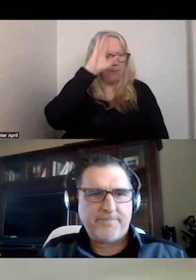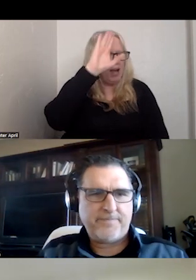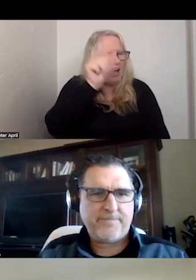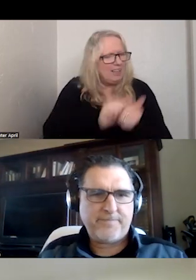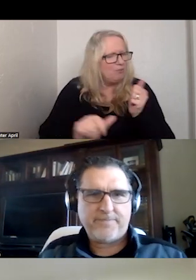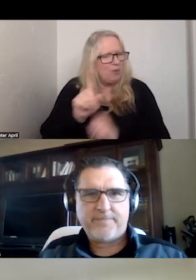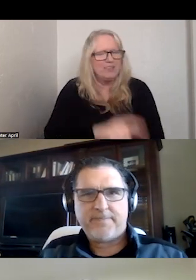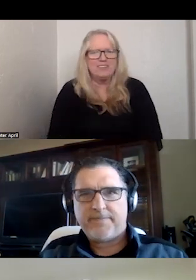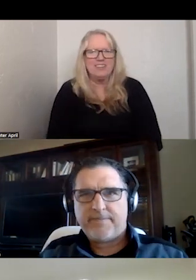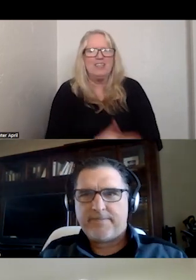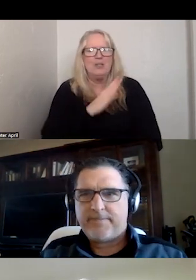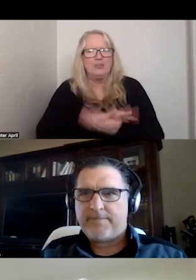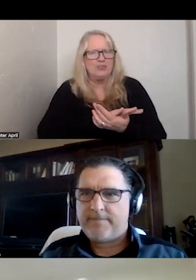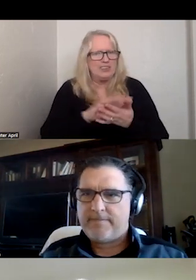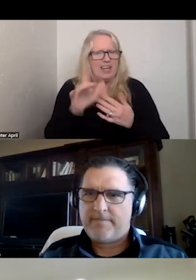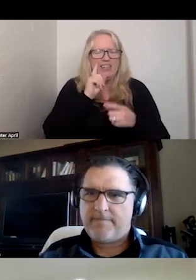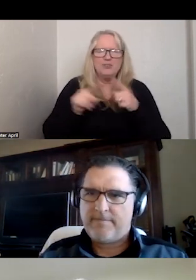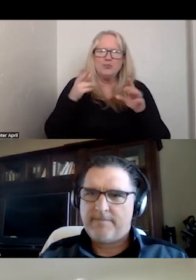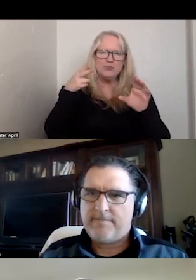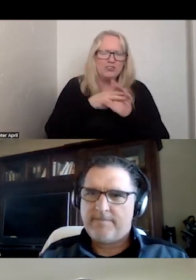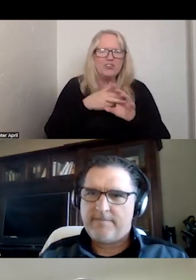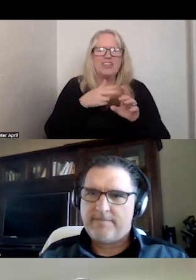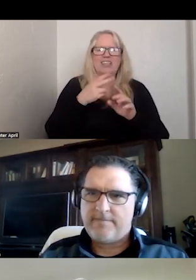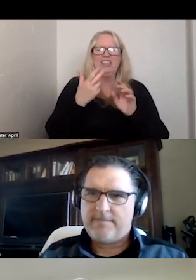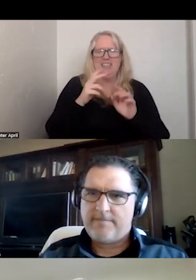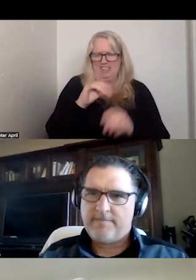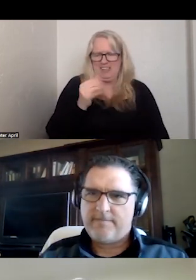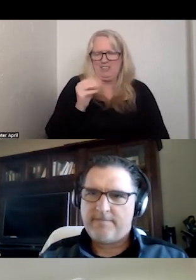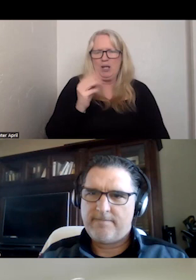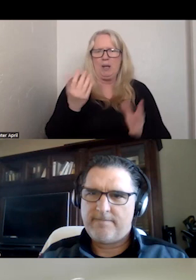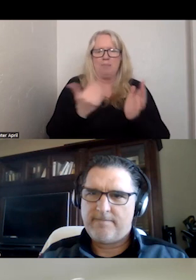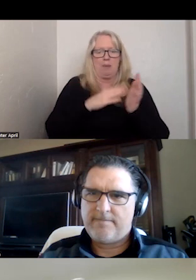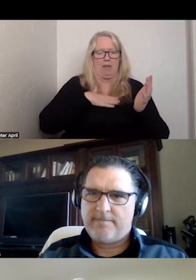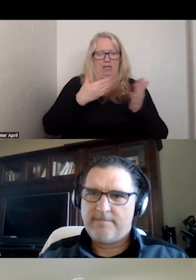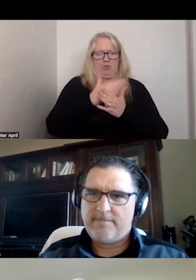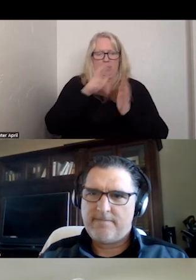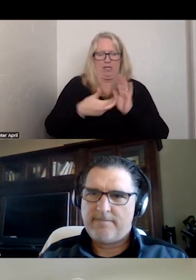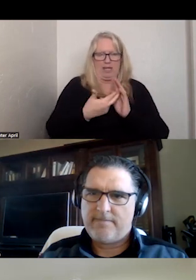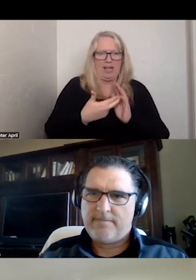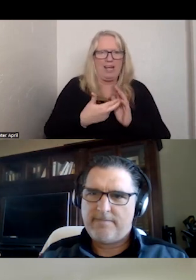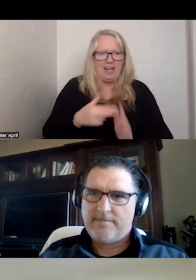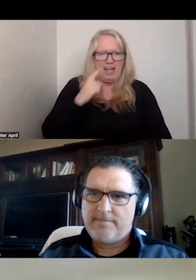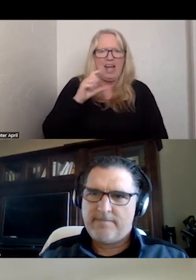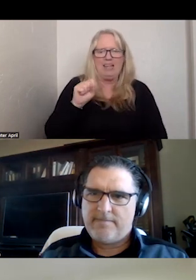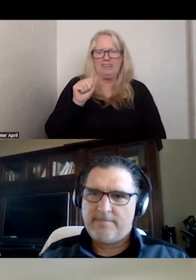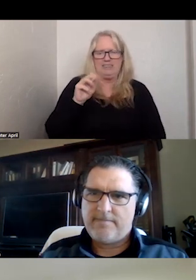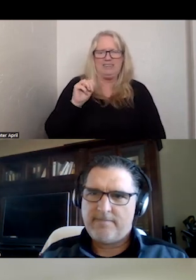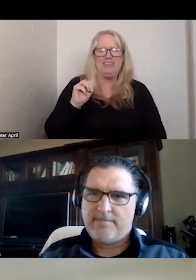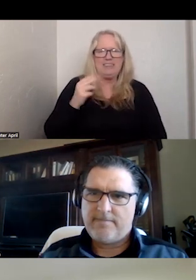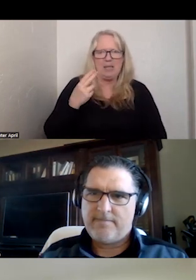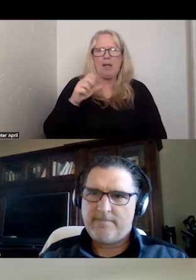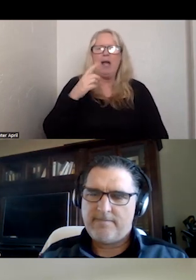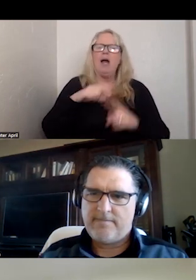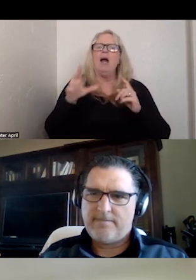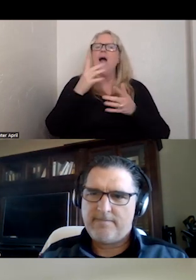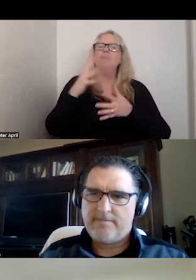Nice to join the Crisis Jam again in my new role here at CMCS. I'm a senior